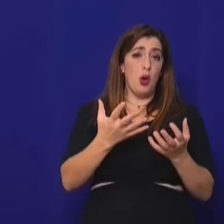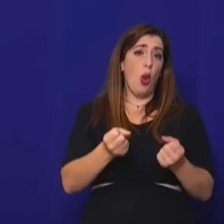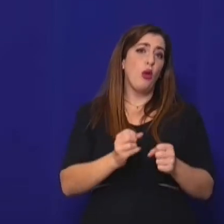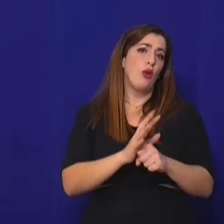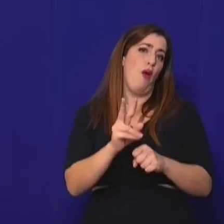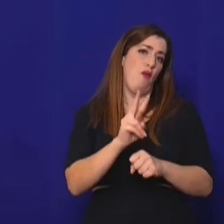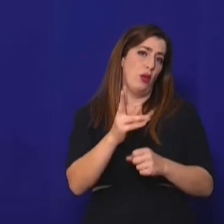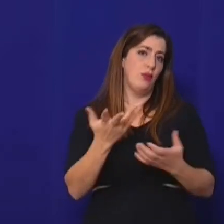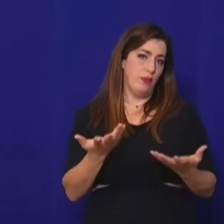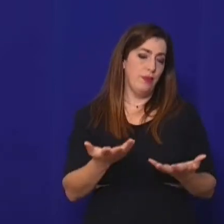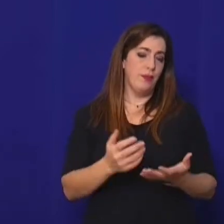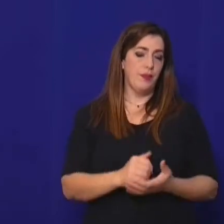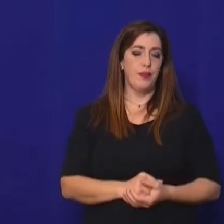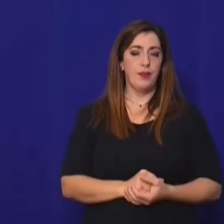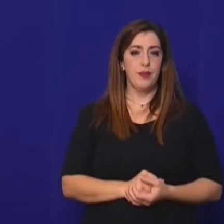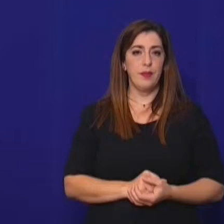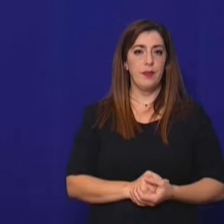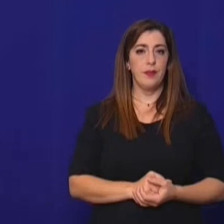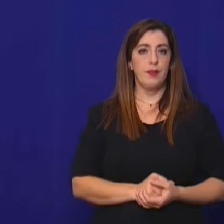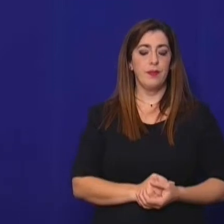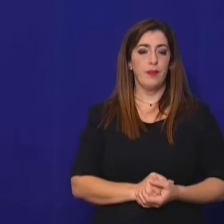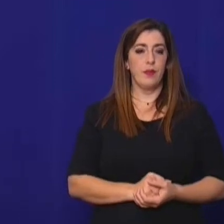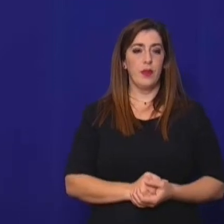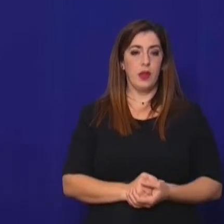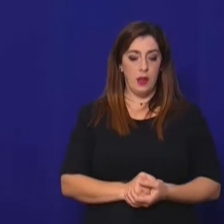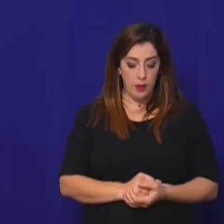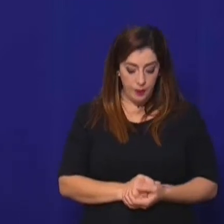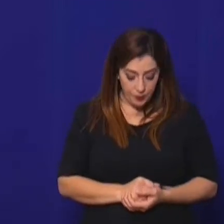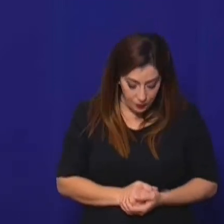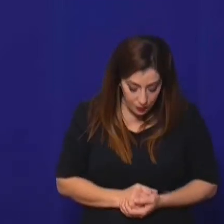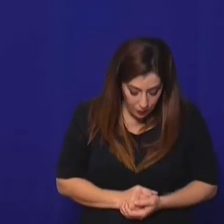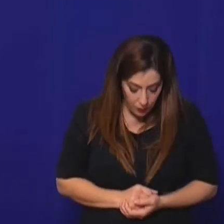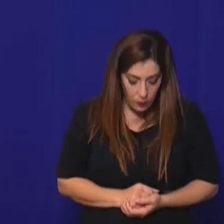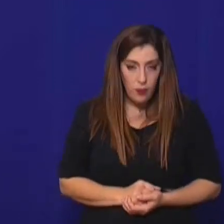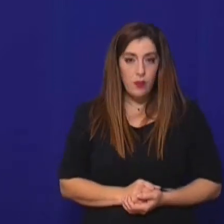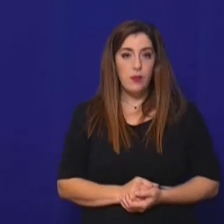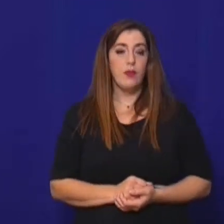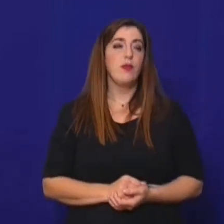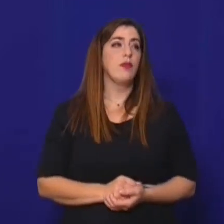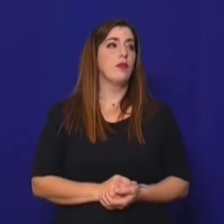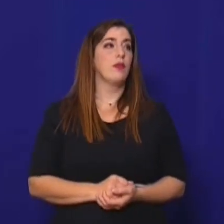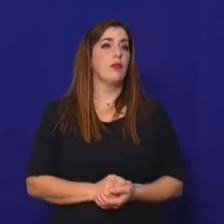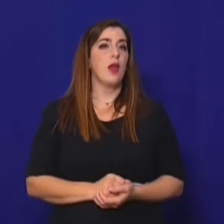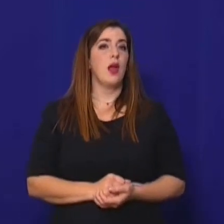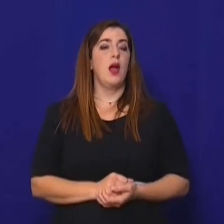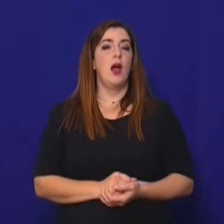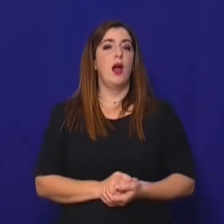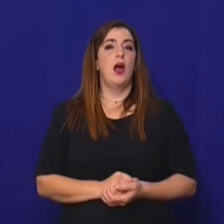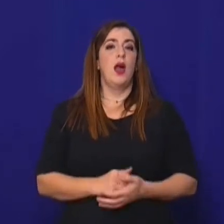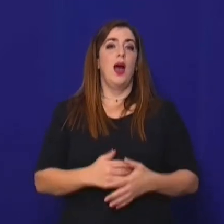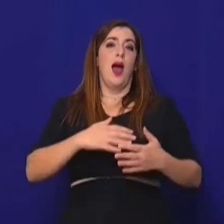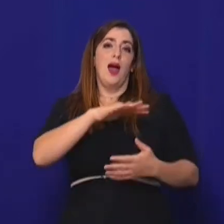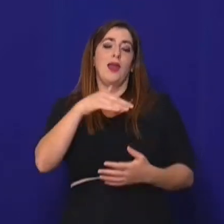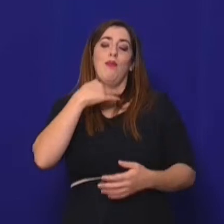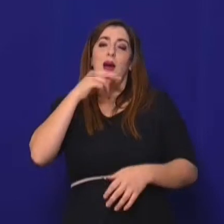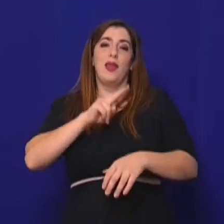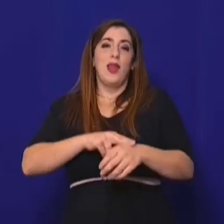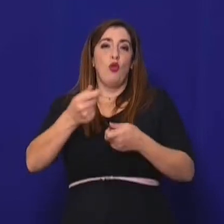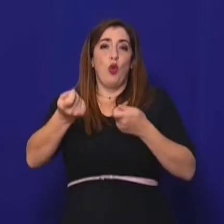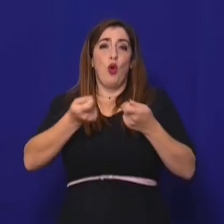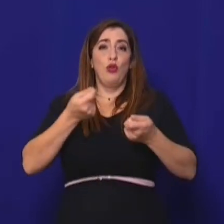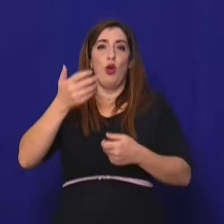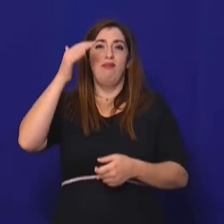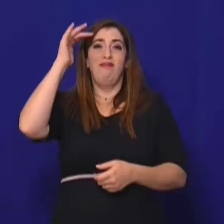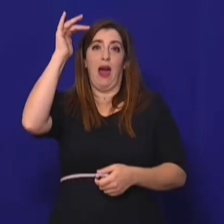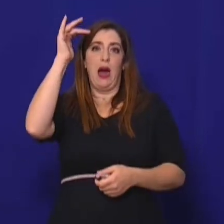tiegħek hemmhekk inti tkun qed tesponi lilek nifsek għal riskju. Aħna l-kontrolli mhumiex fil-djar individwali